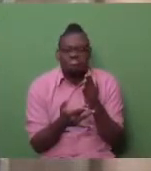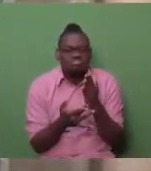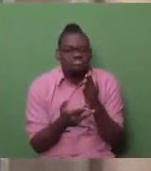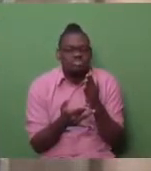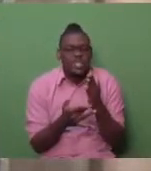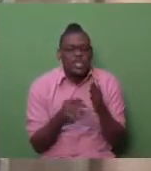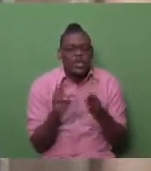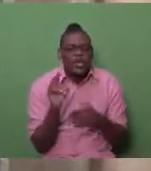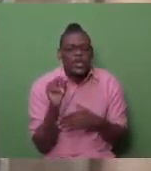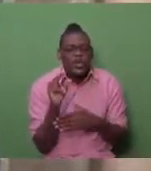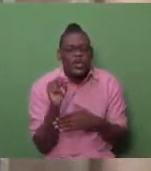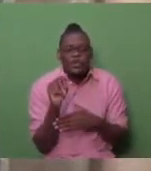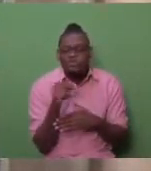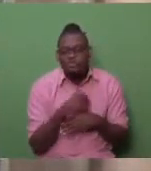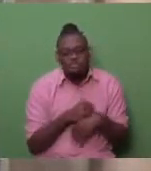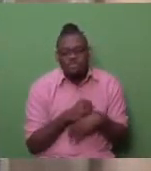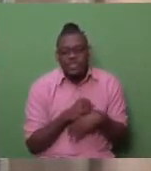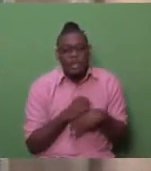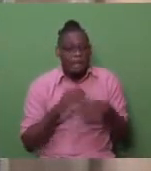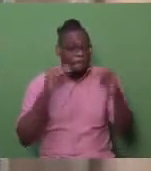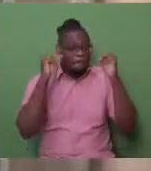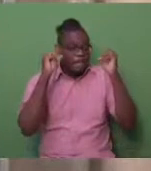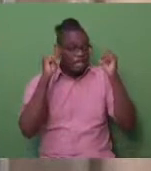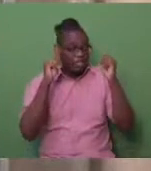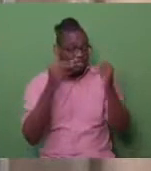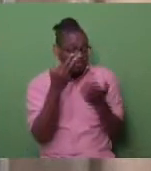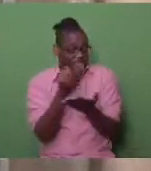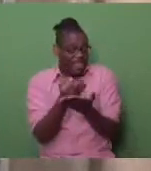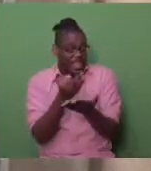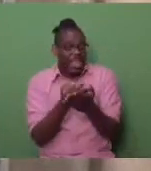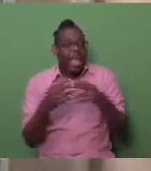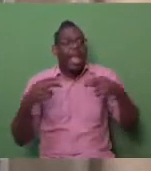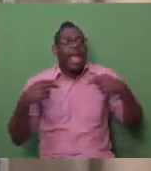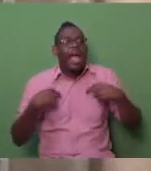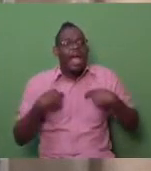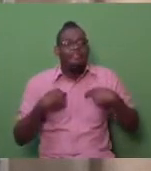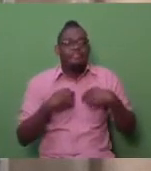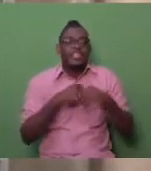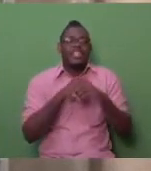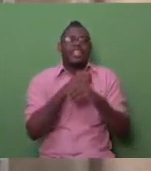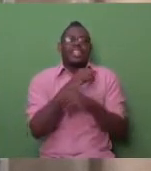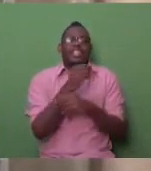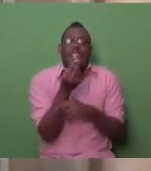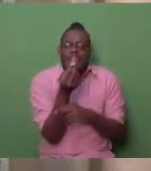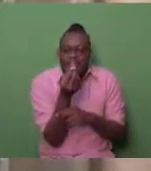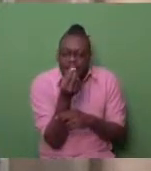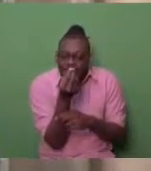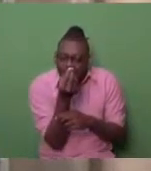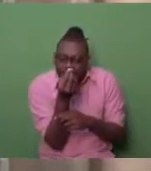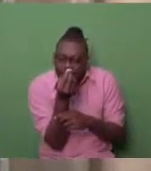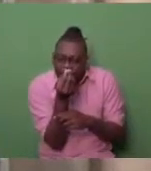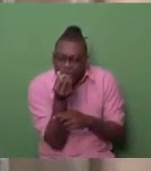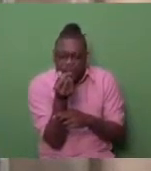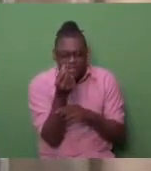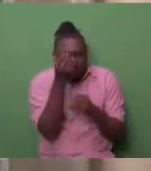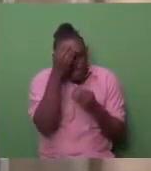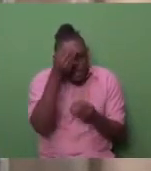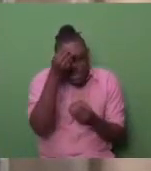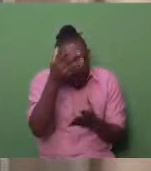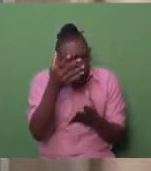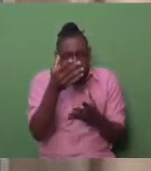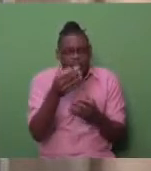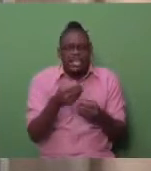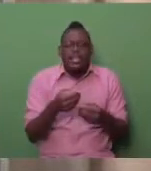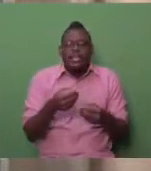was short on timelines, plans, roadmaps, and details. Instead, several of the ministers' grandiose announcements